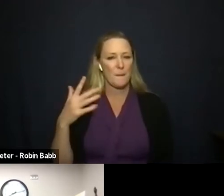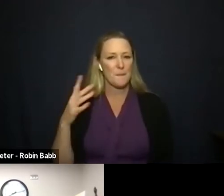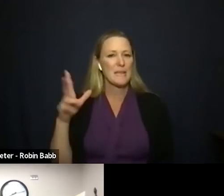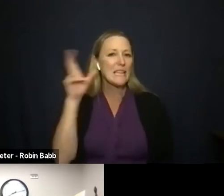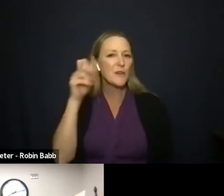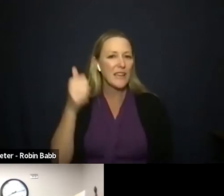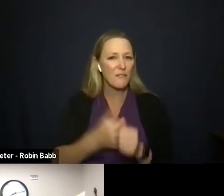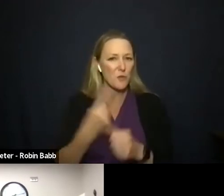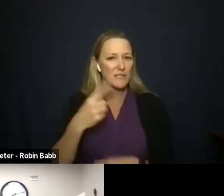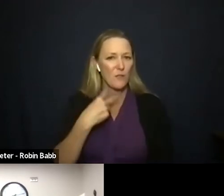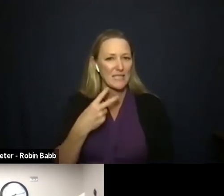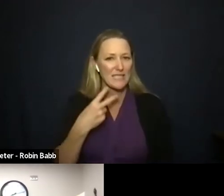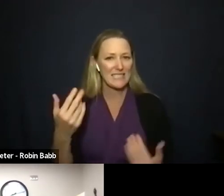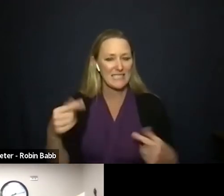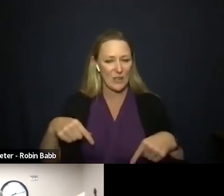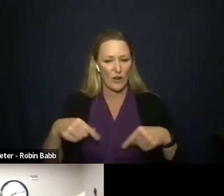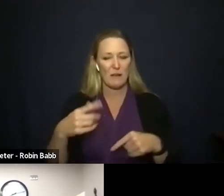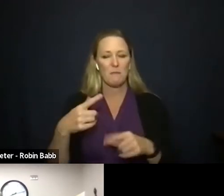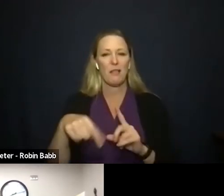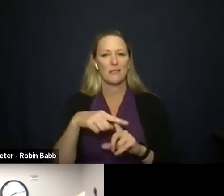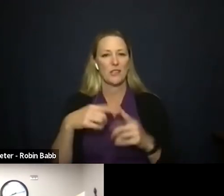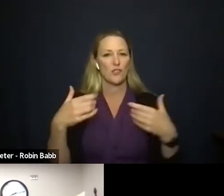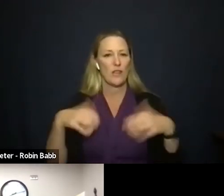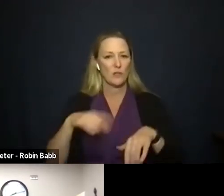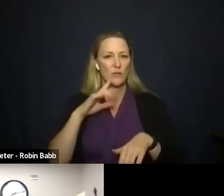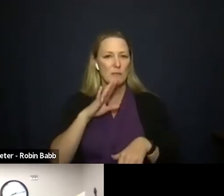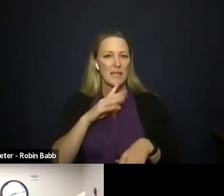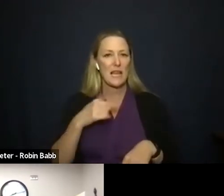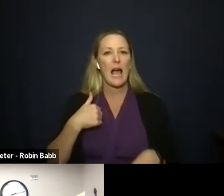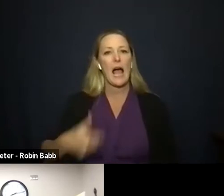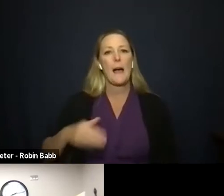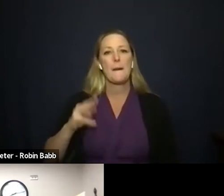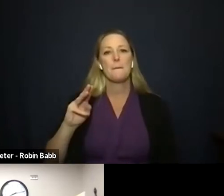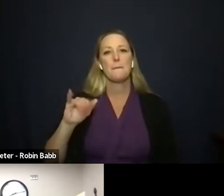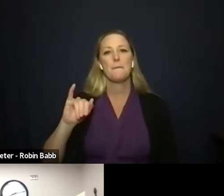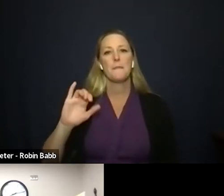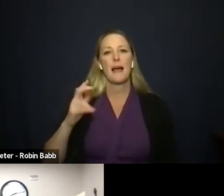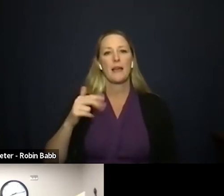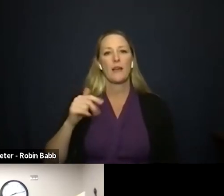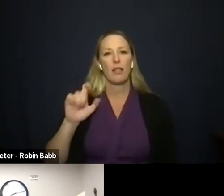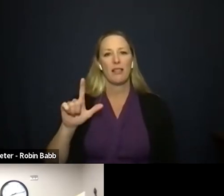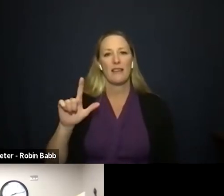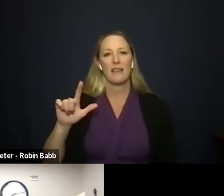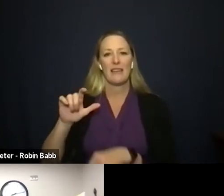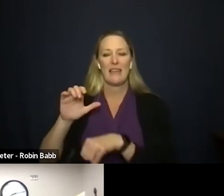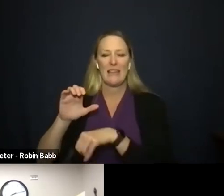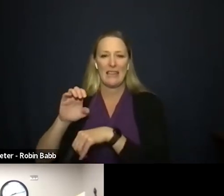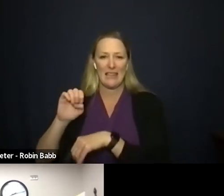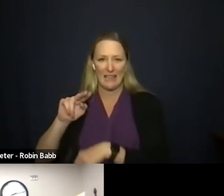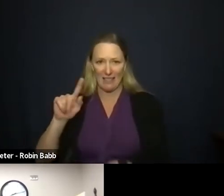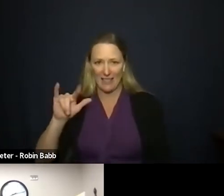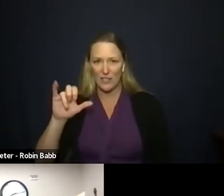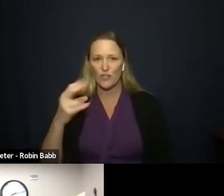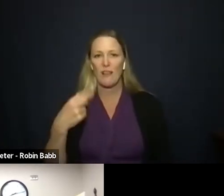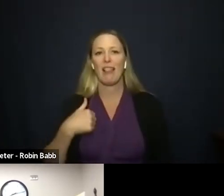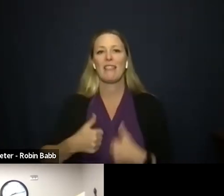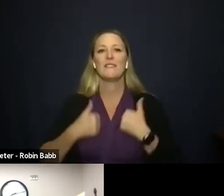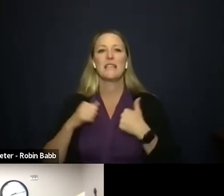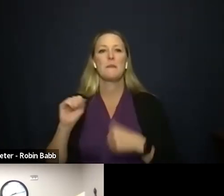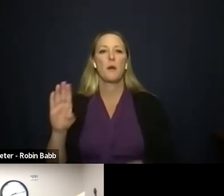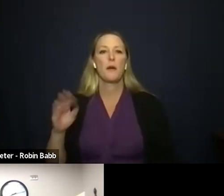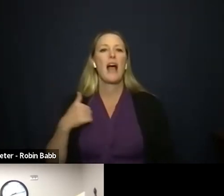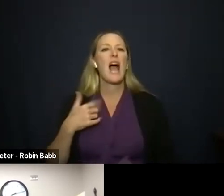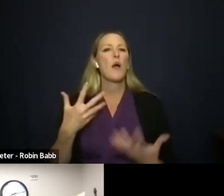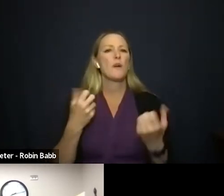here um and for the chance to speak tonight i'm michael english and i live in santa barbara and since uh i want to support map